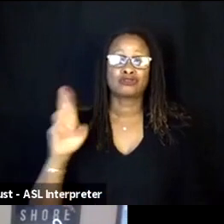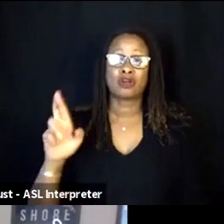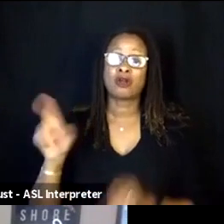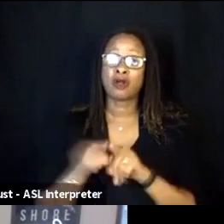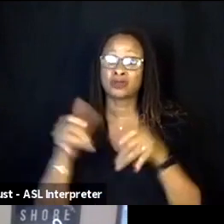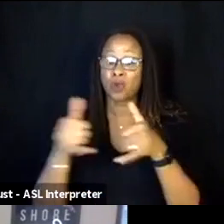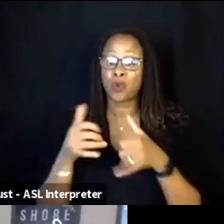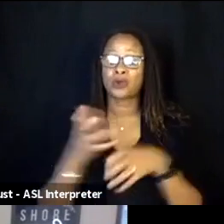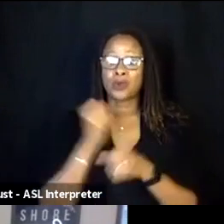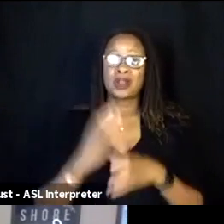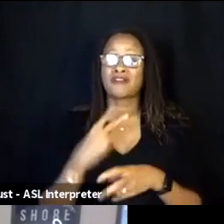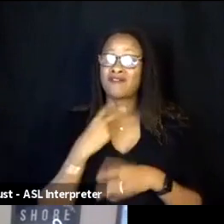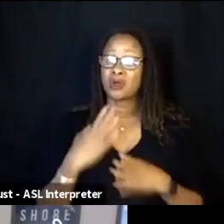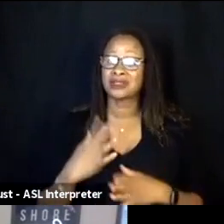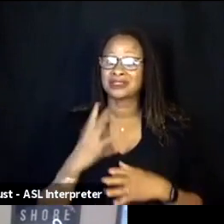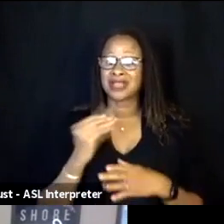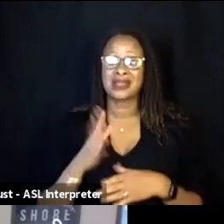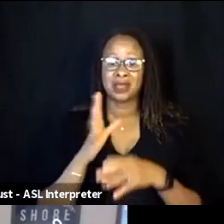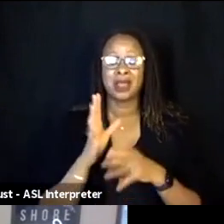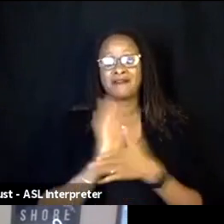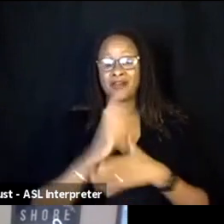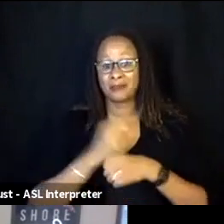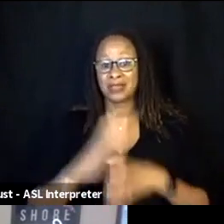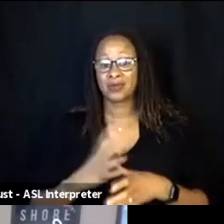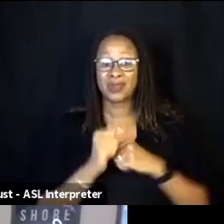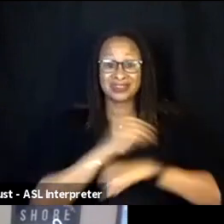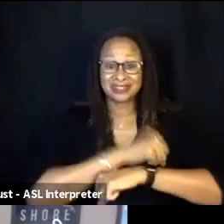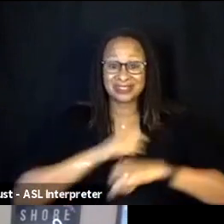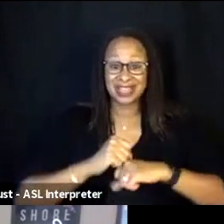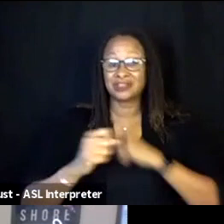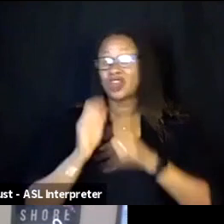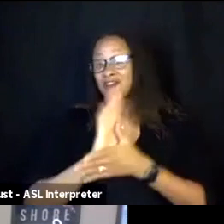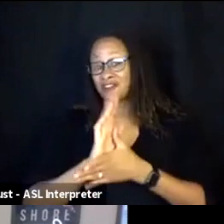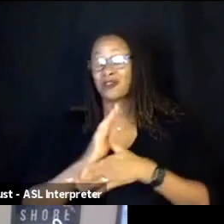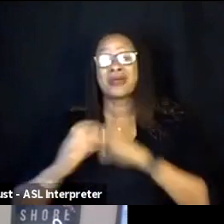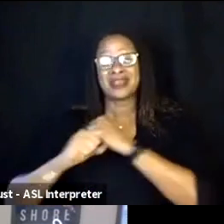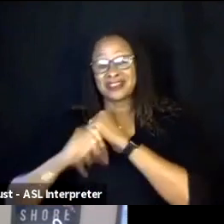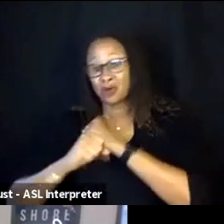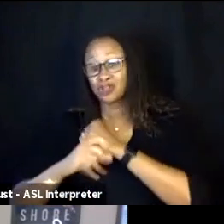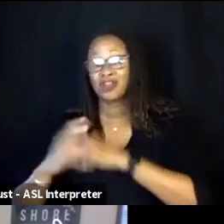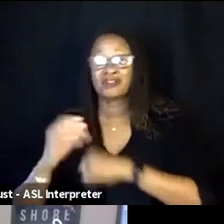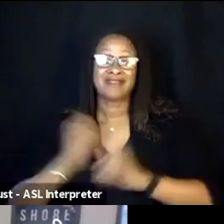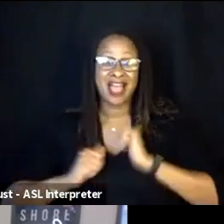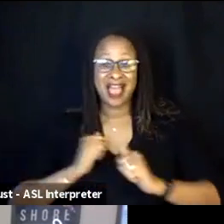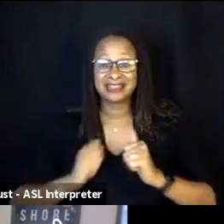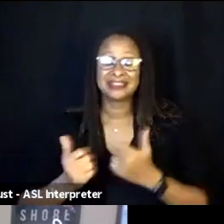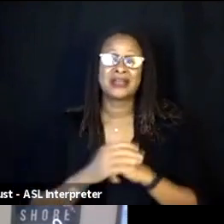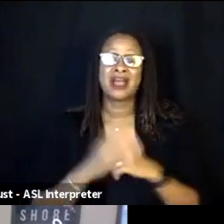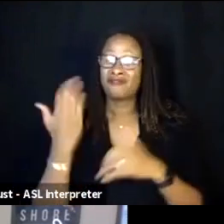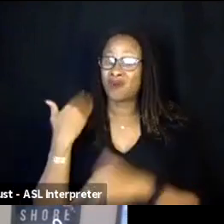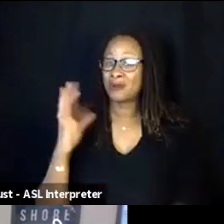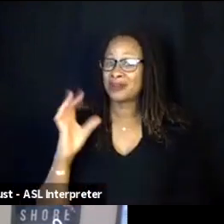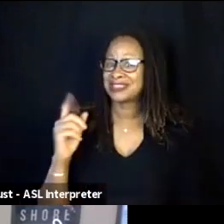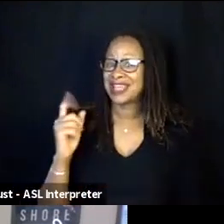award-winning vocalist and filmmaker with stage, film, television, and commercial acting credits. She's a former Skadden Fellow whose